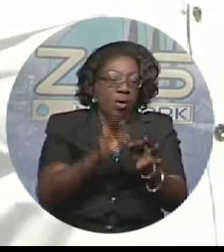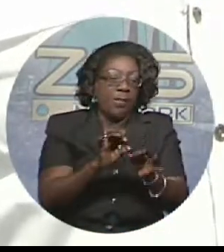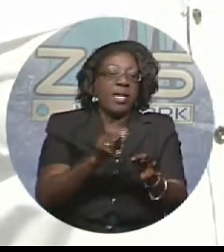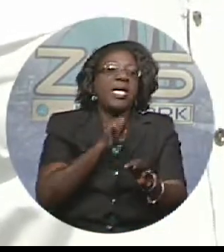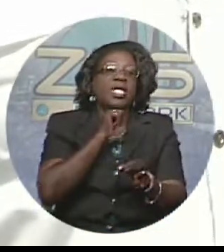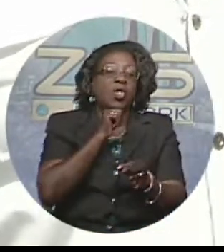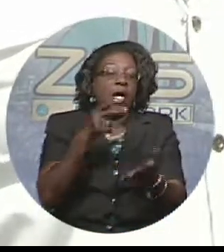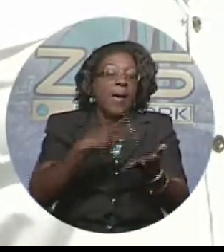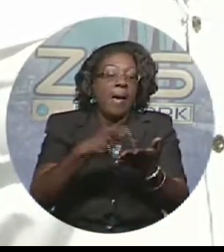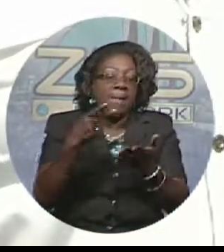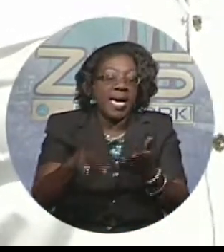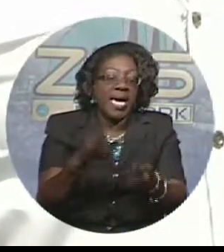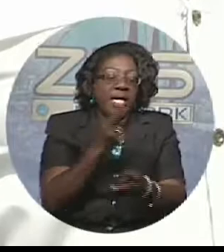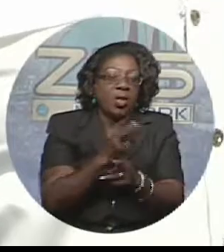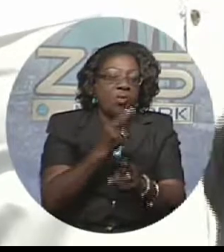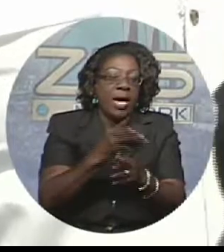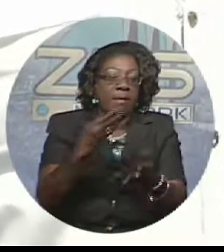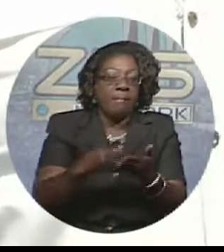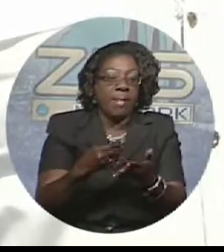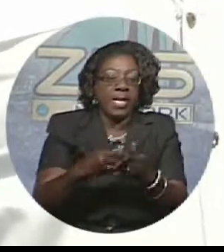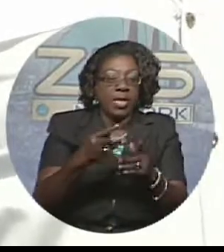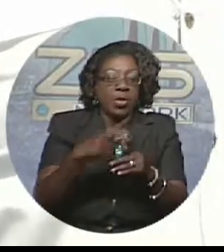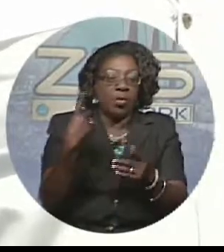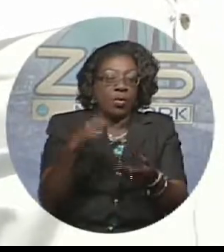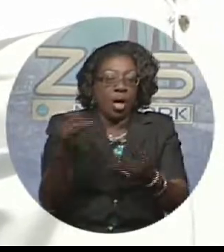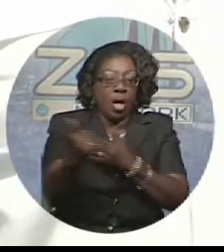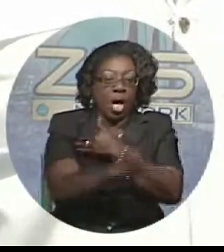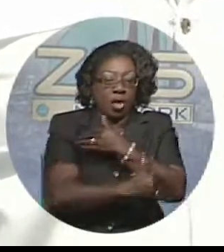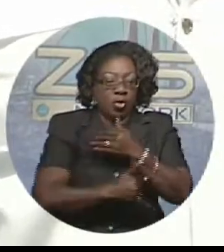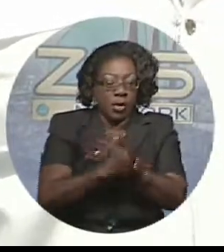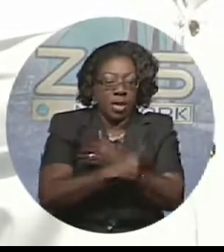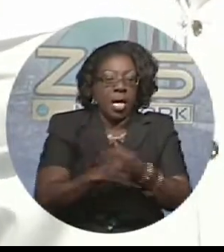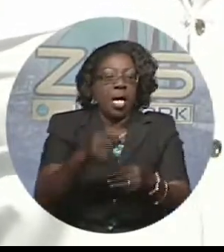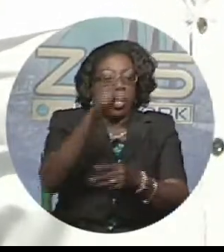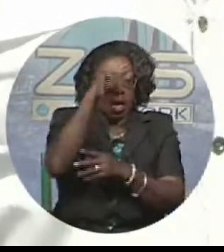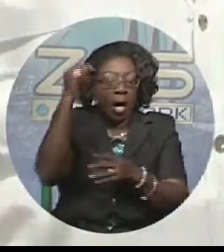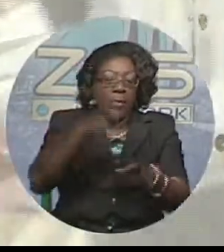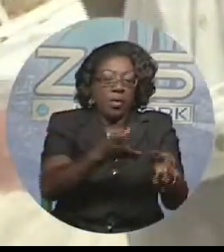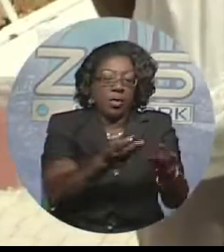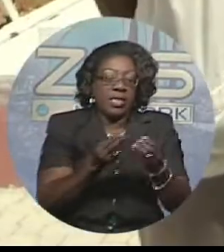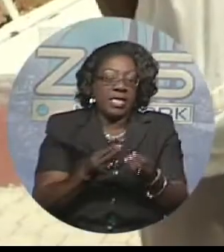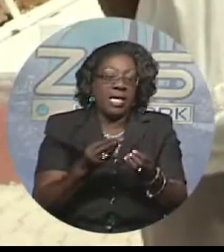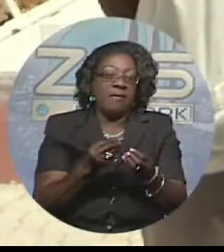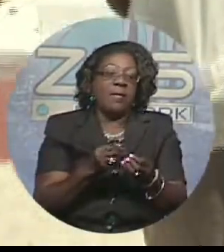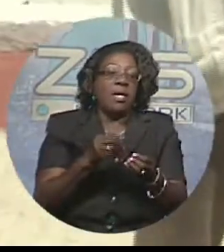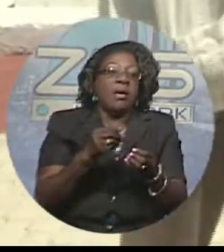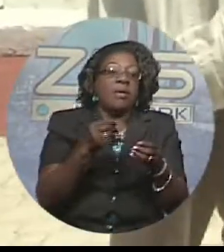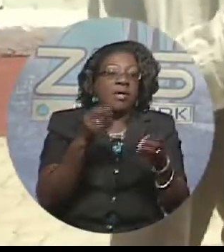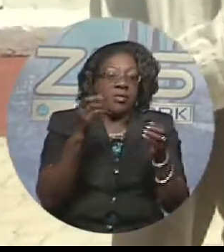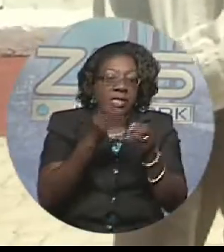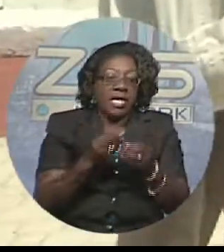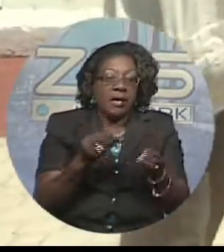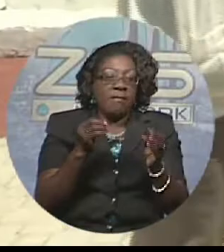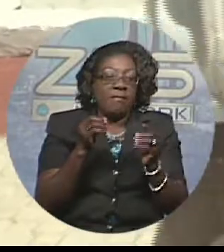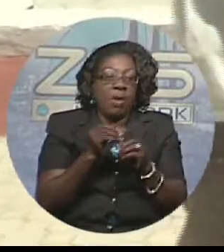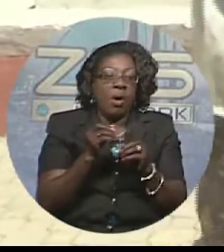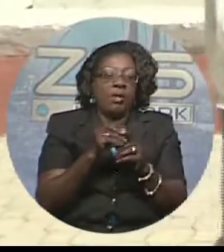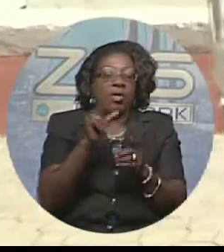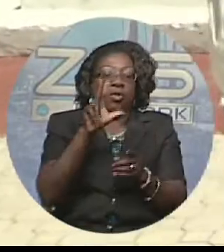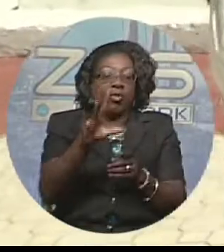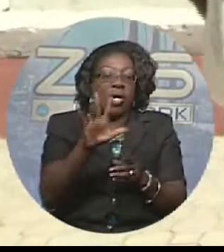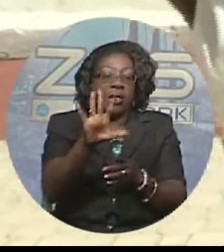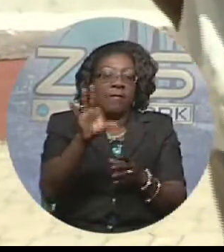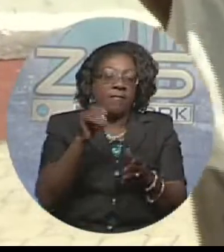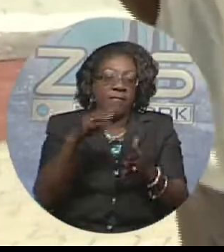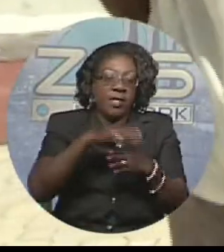they're recommending that in renegotiating the agreement, the government receive not less than $350 per metric